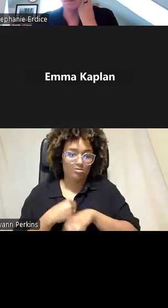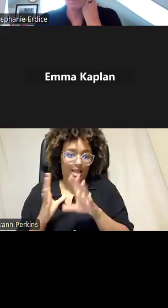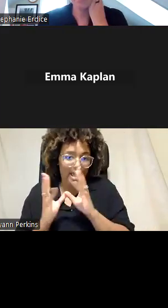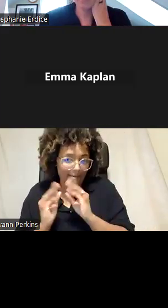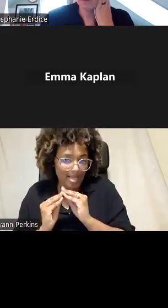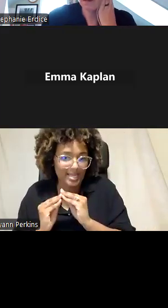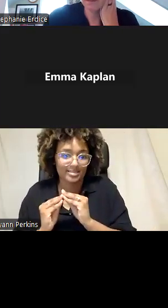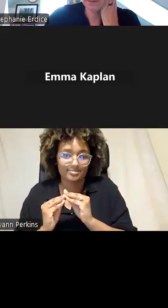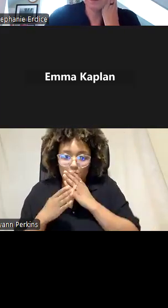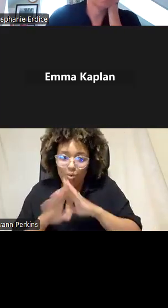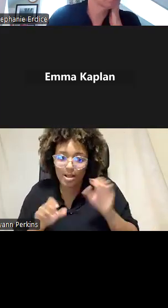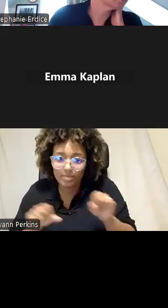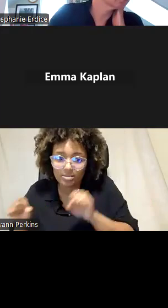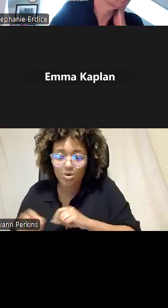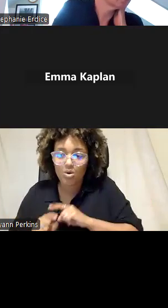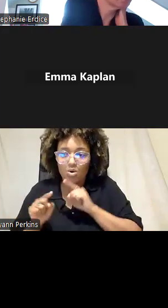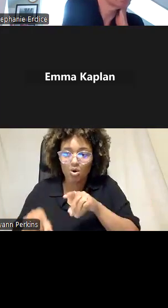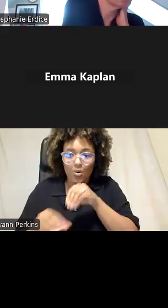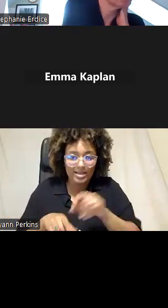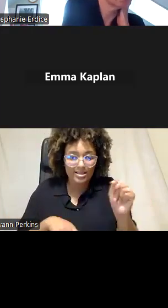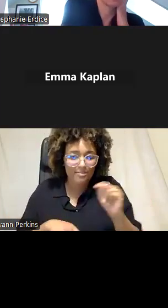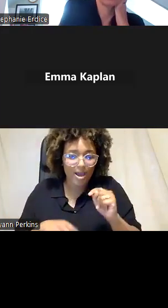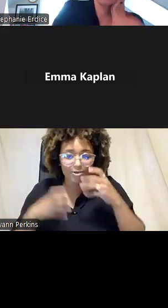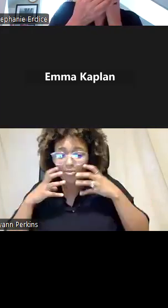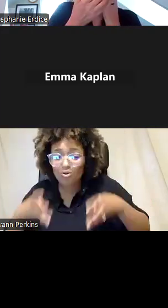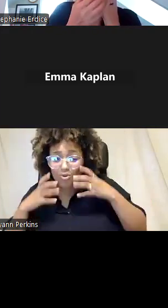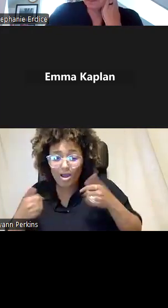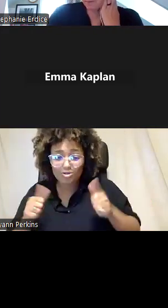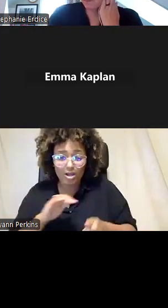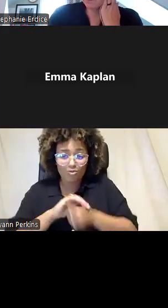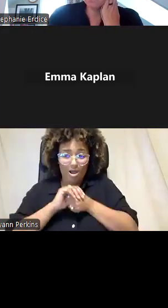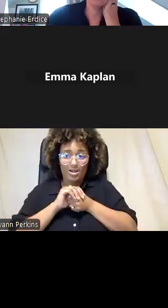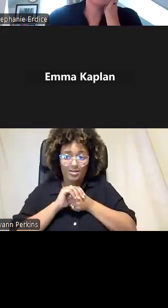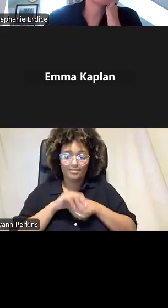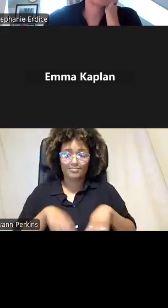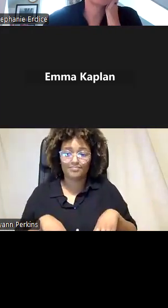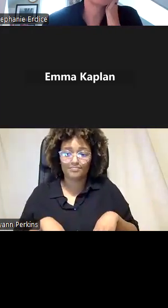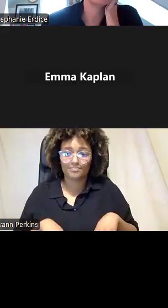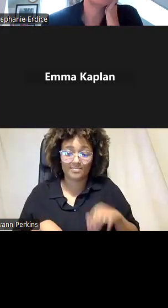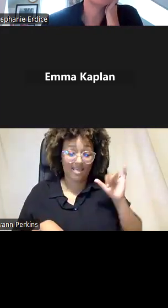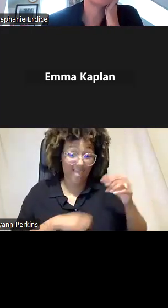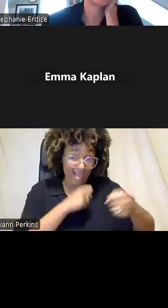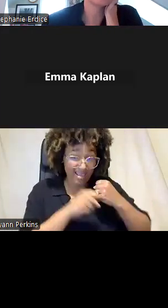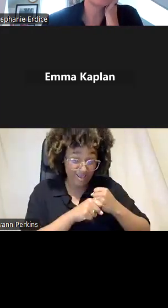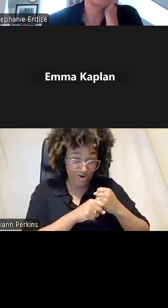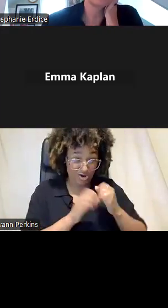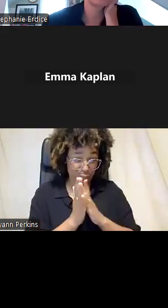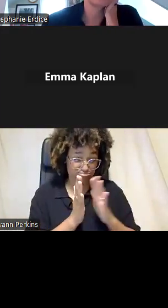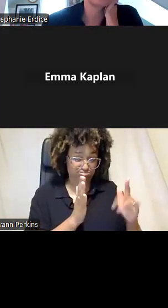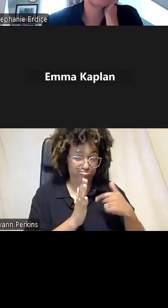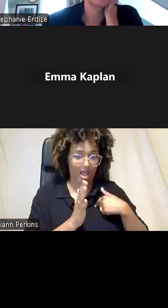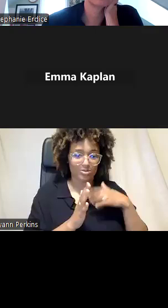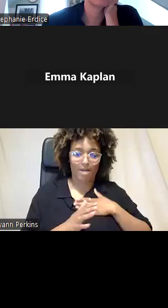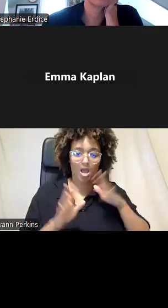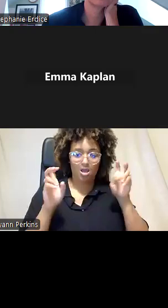be going to the toilets and crying and that kind of thing, trying to hide it. I call that year my zombie year because I was pretty much a zombie. And of